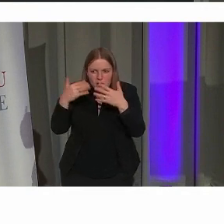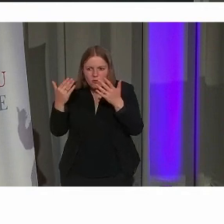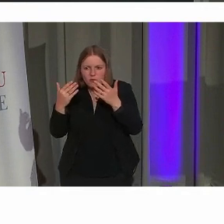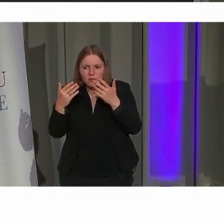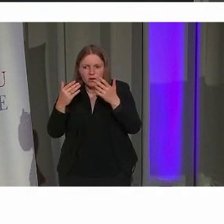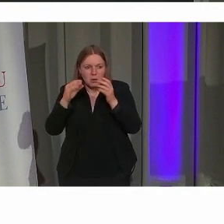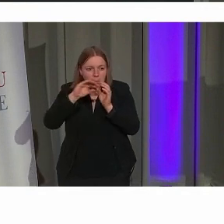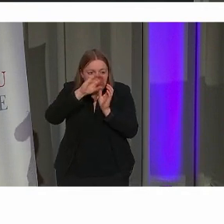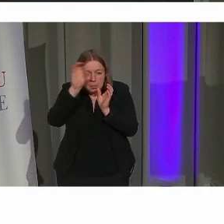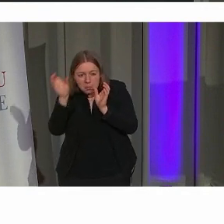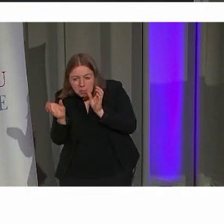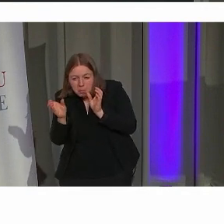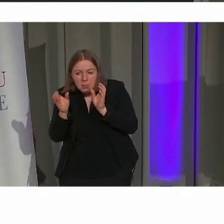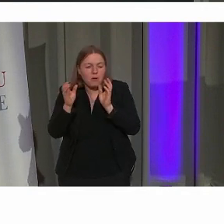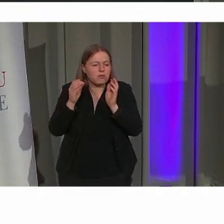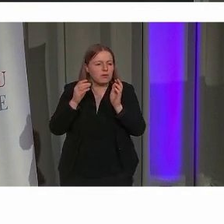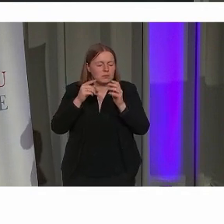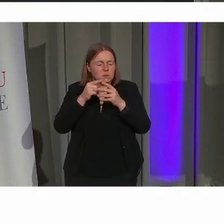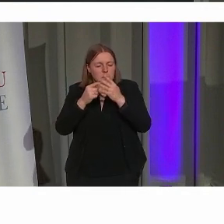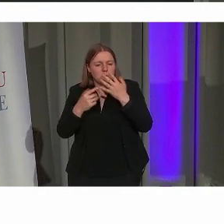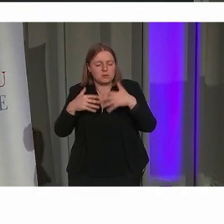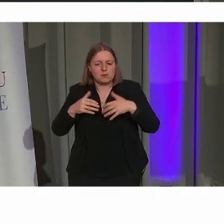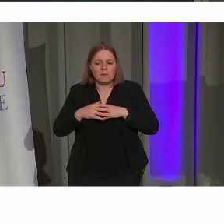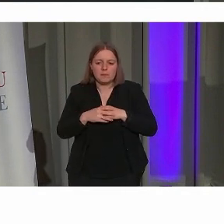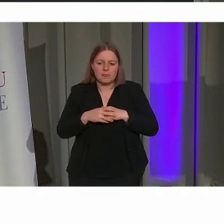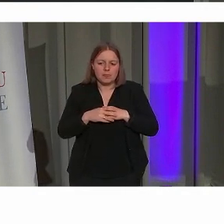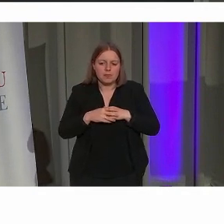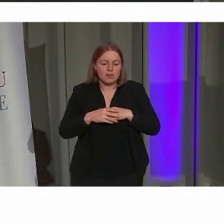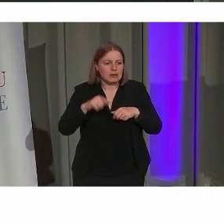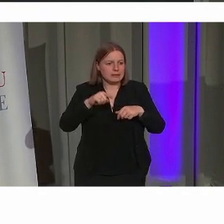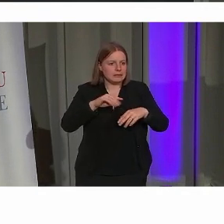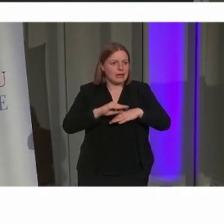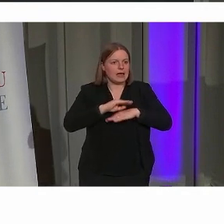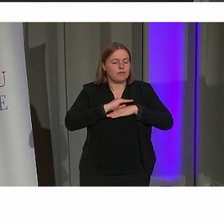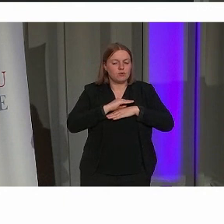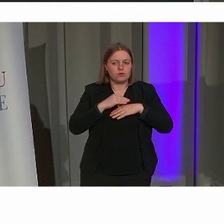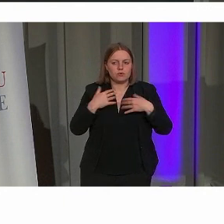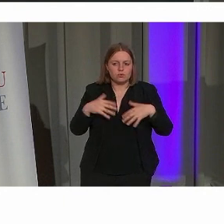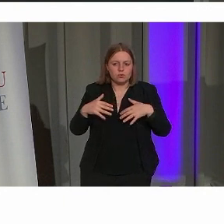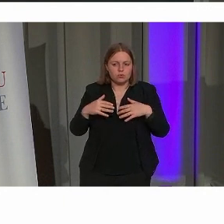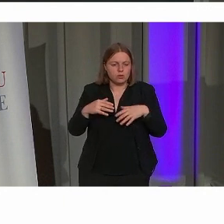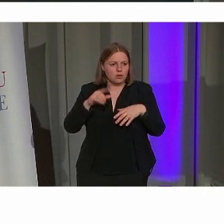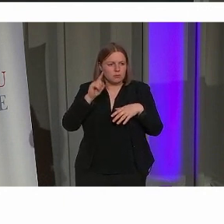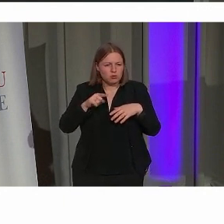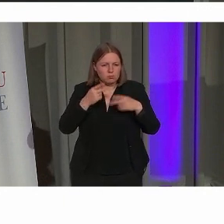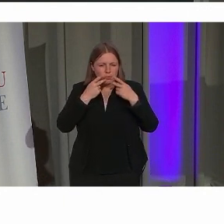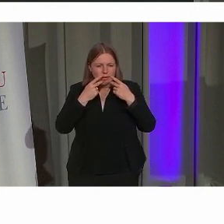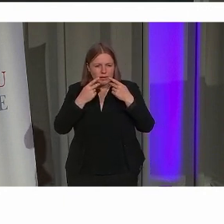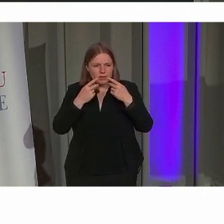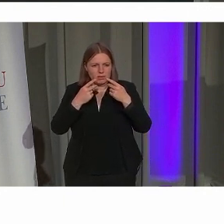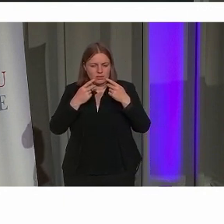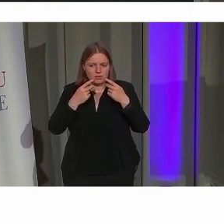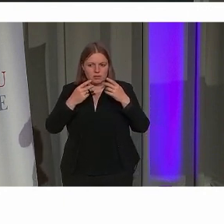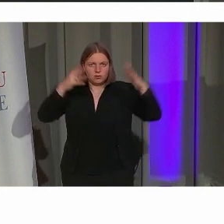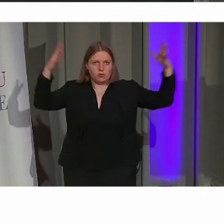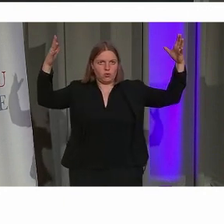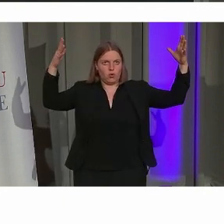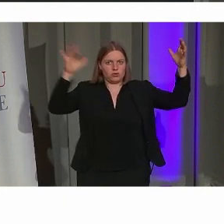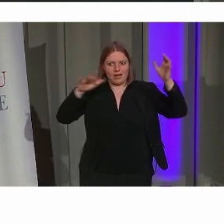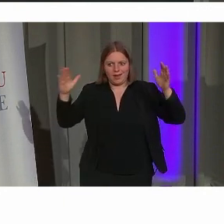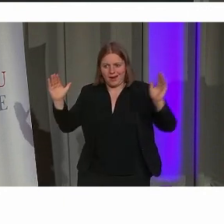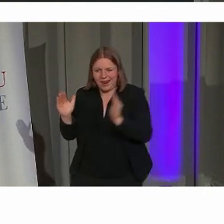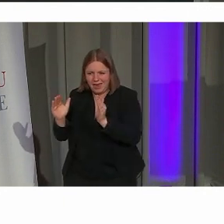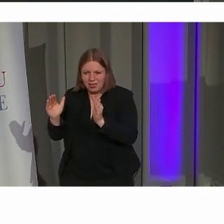We have a heritage that we need to explain in different scales. And it's